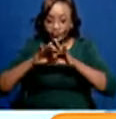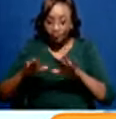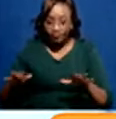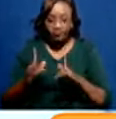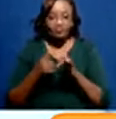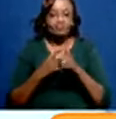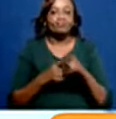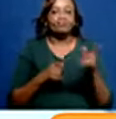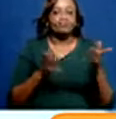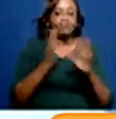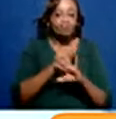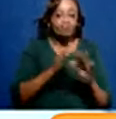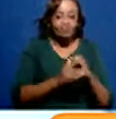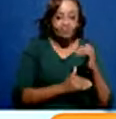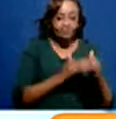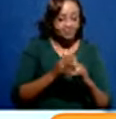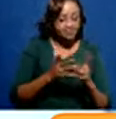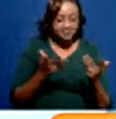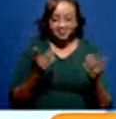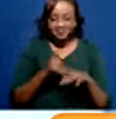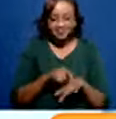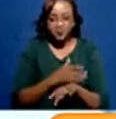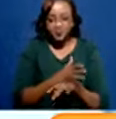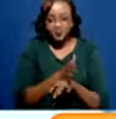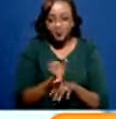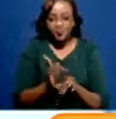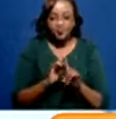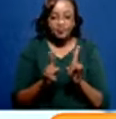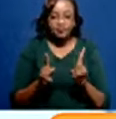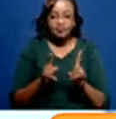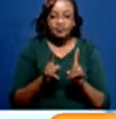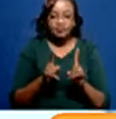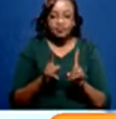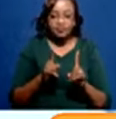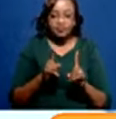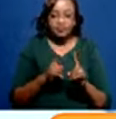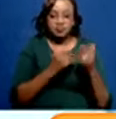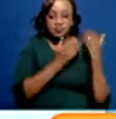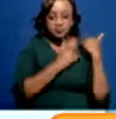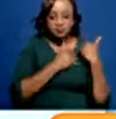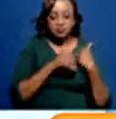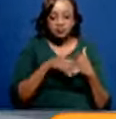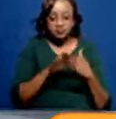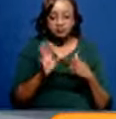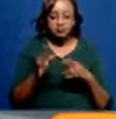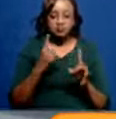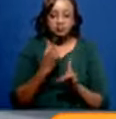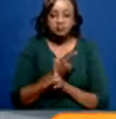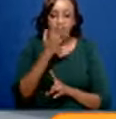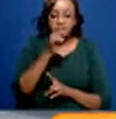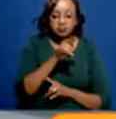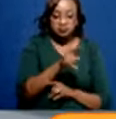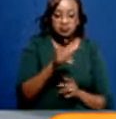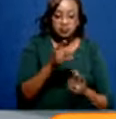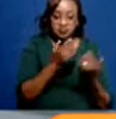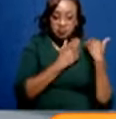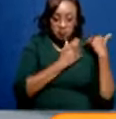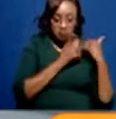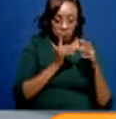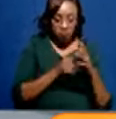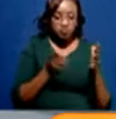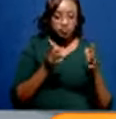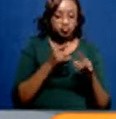all the operations and so on, it would have taken a while. But the roles are actually different, because, like I've said, one is winding up and the other one